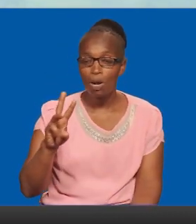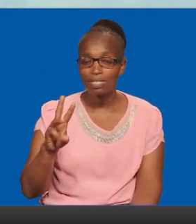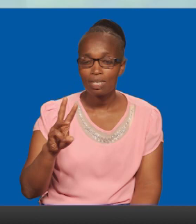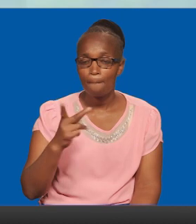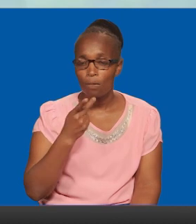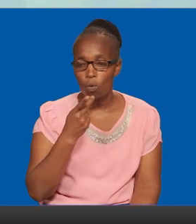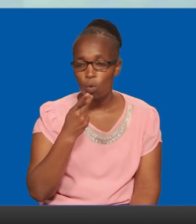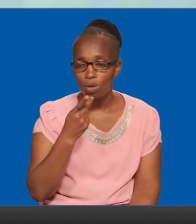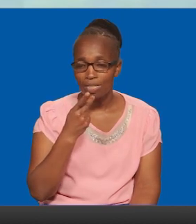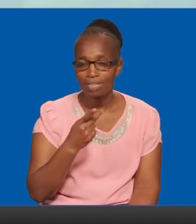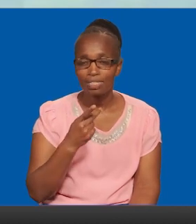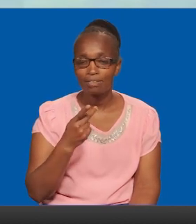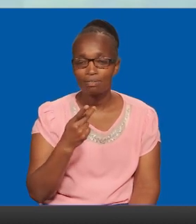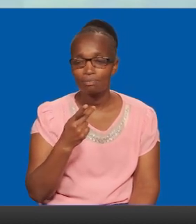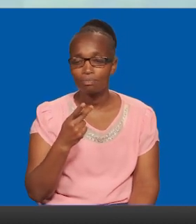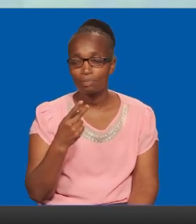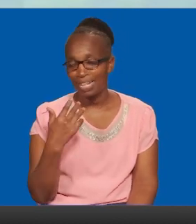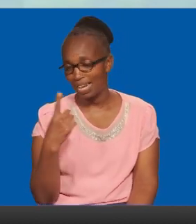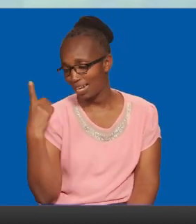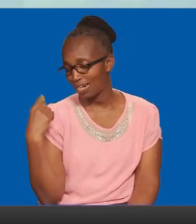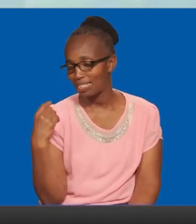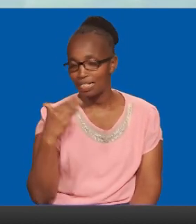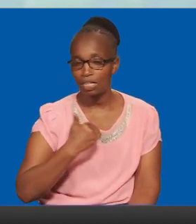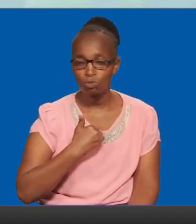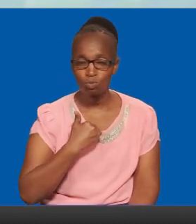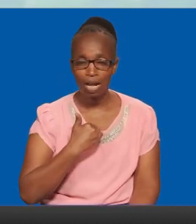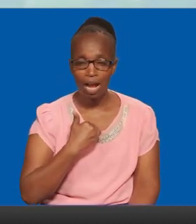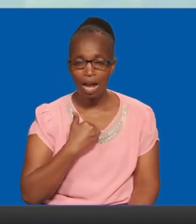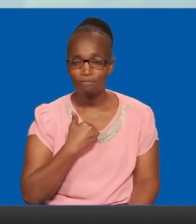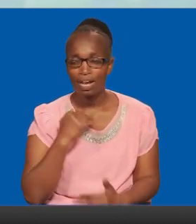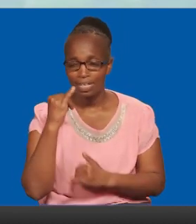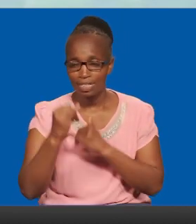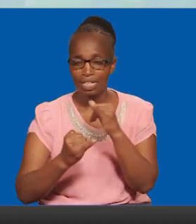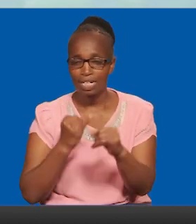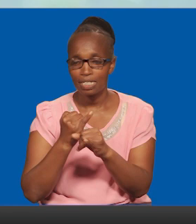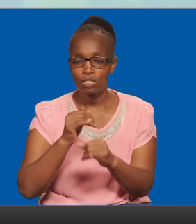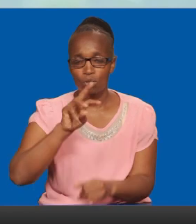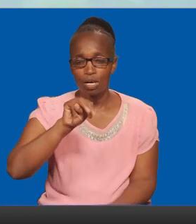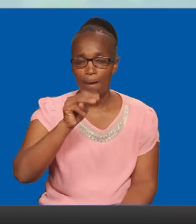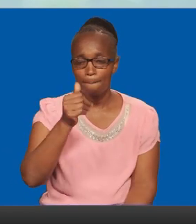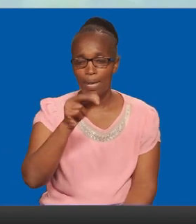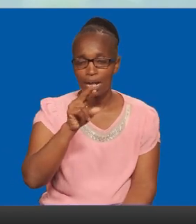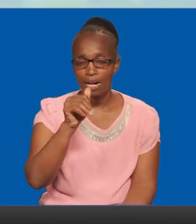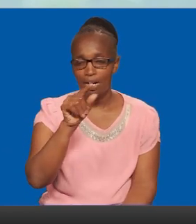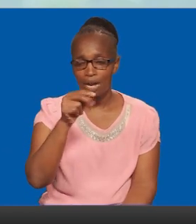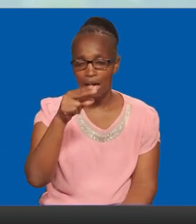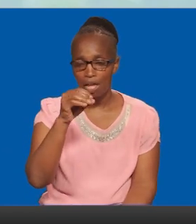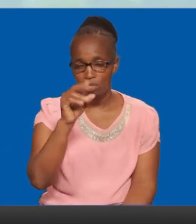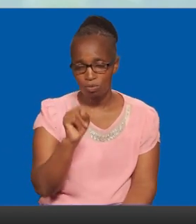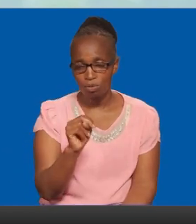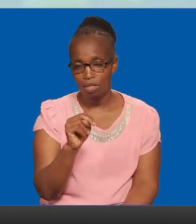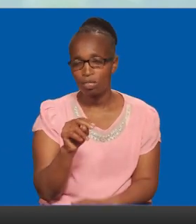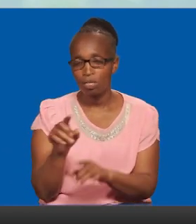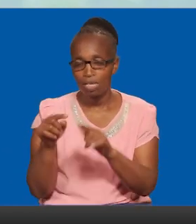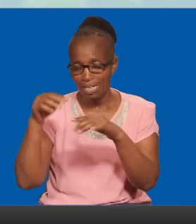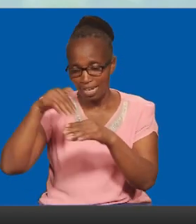mpaka Samburu, kuja mpaka Elgeyo Marakwet, juzi tulikuwa na 10 international marathon. Hapa tuko na